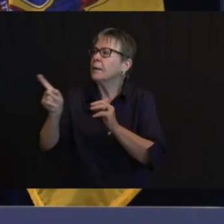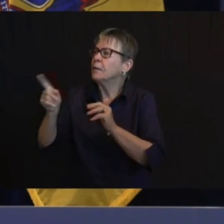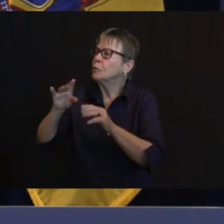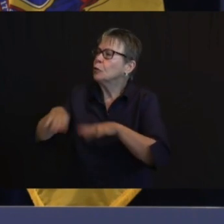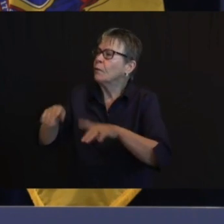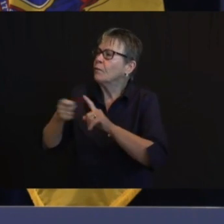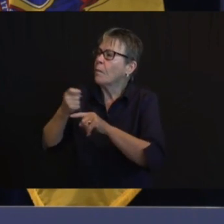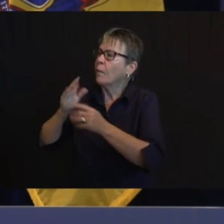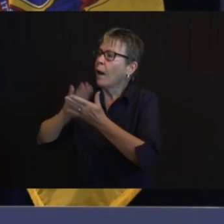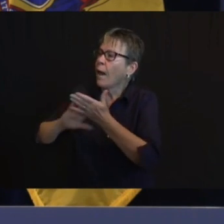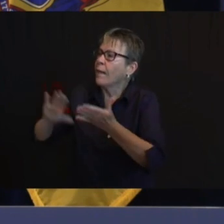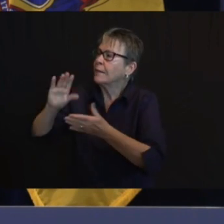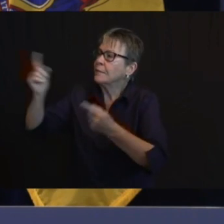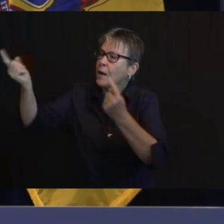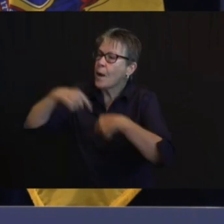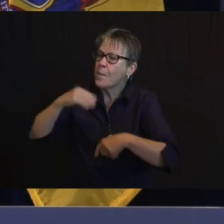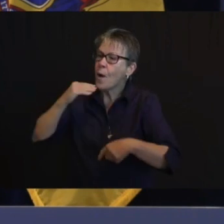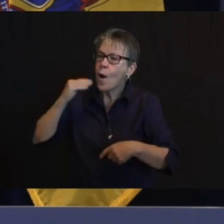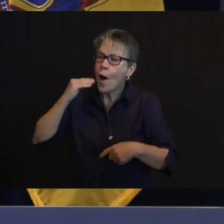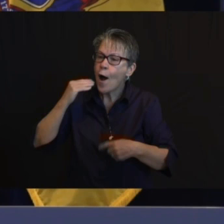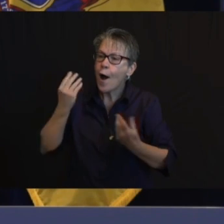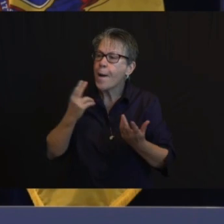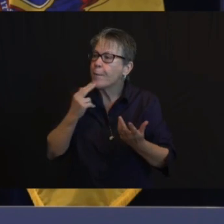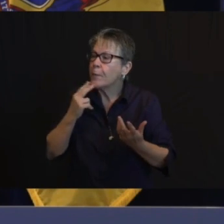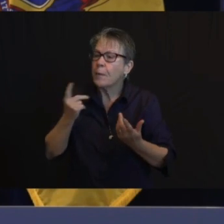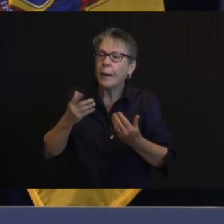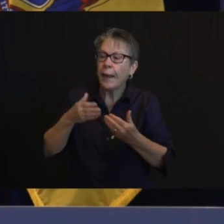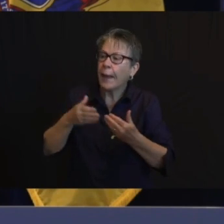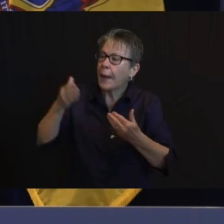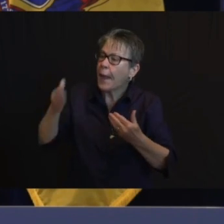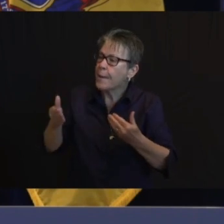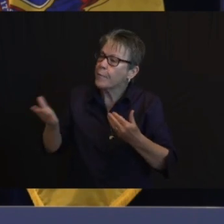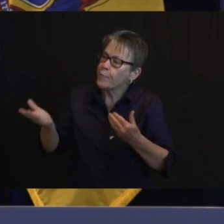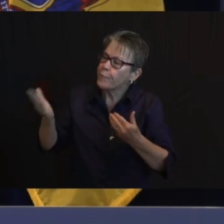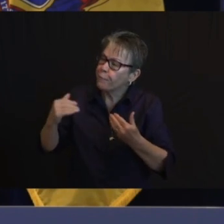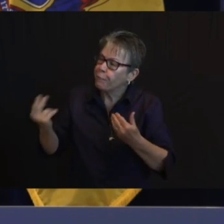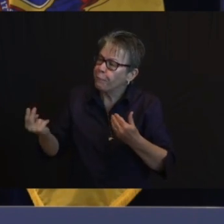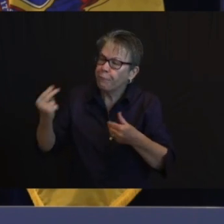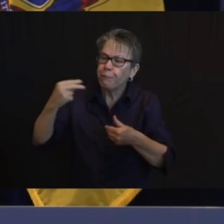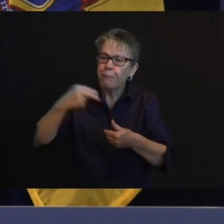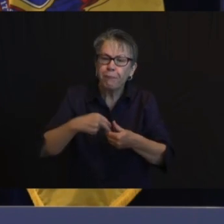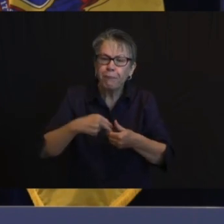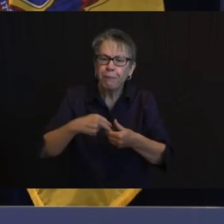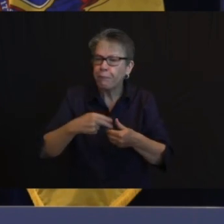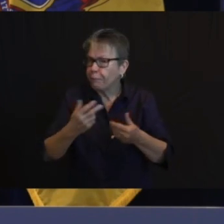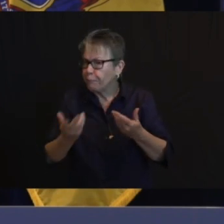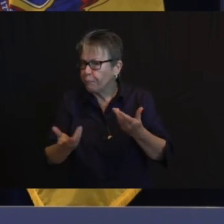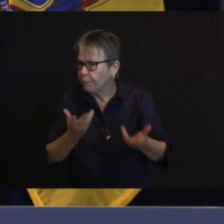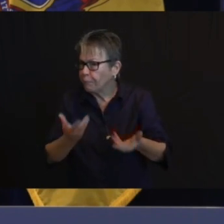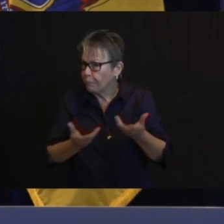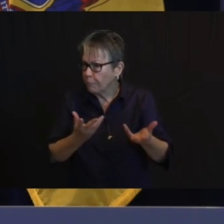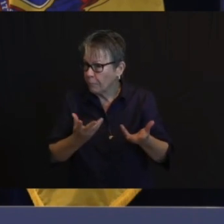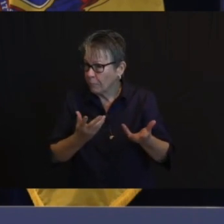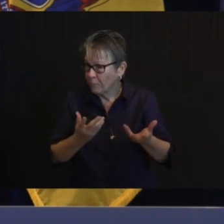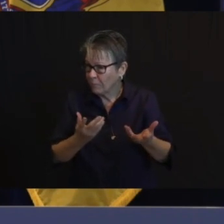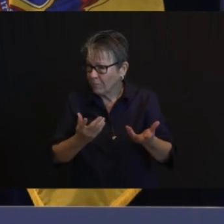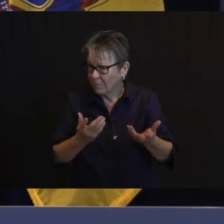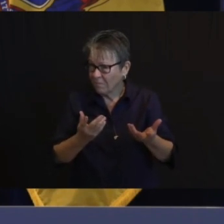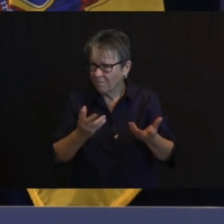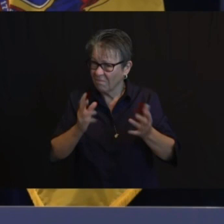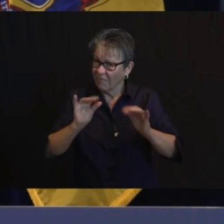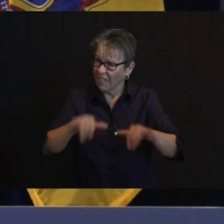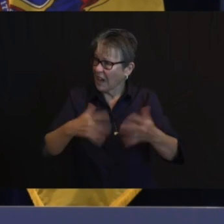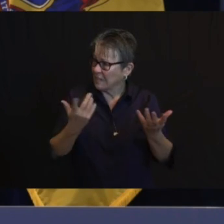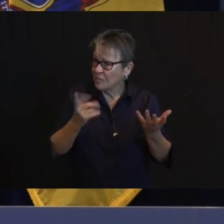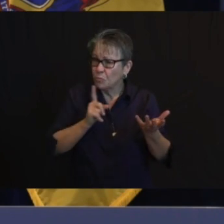a neighbor that they are with all the time, or they talk to them, they're going to have them over because otherwise they're going to be alone. That's the reality. We don't want